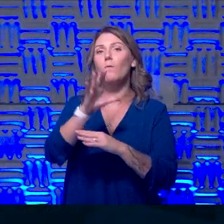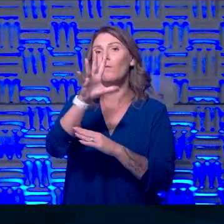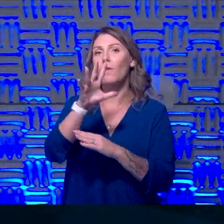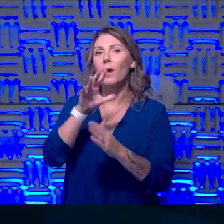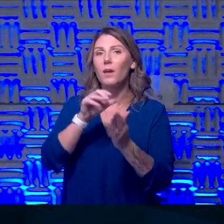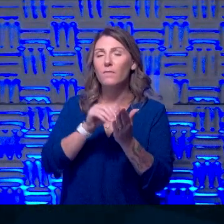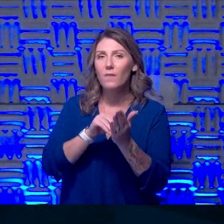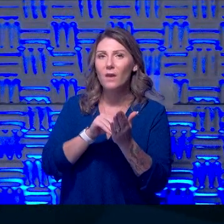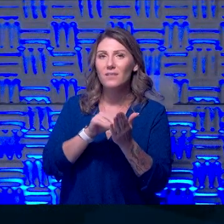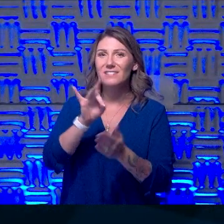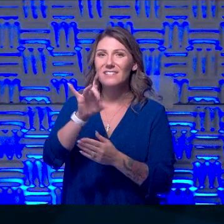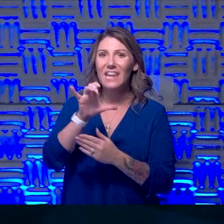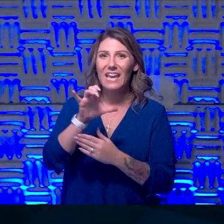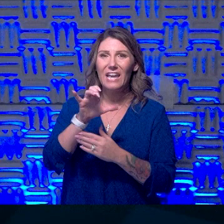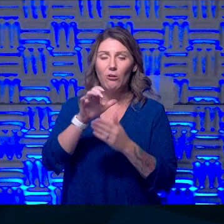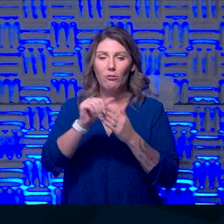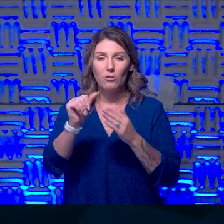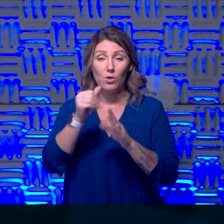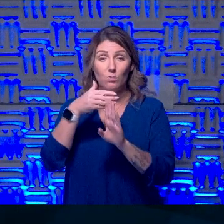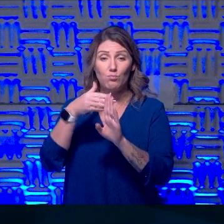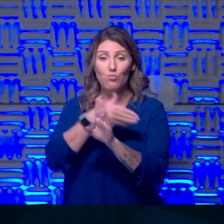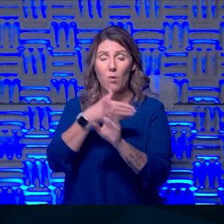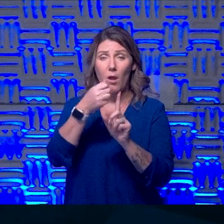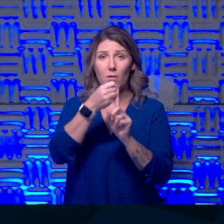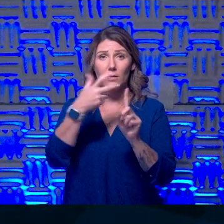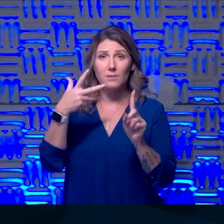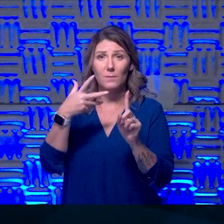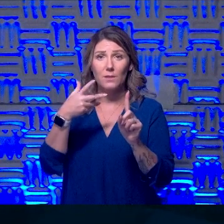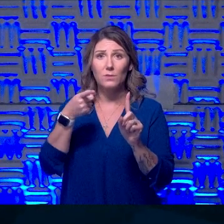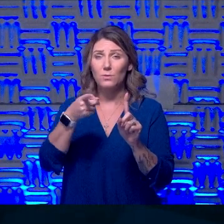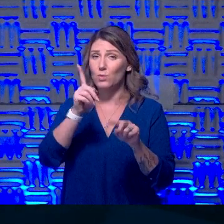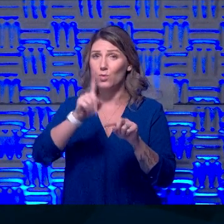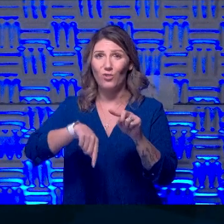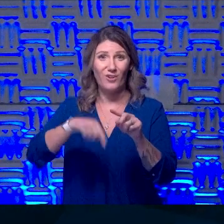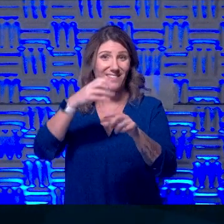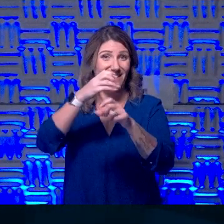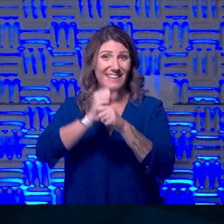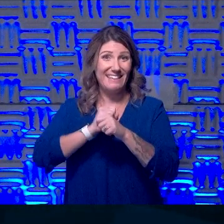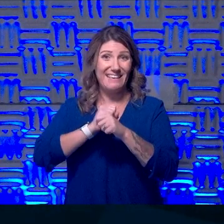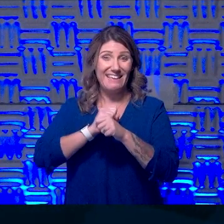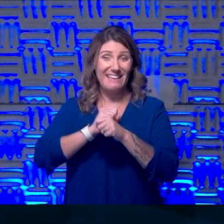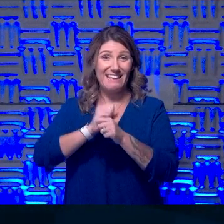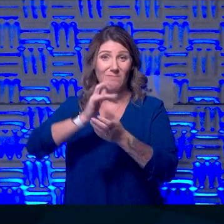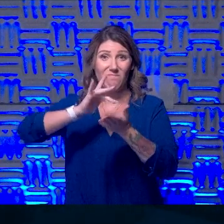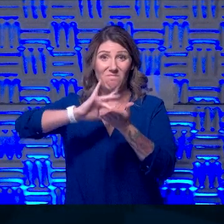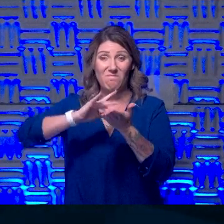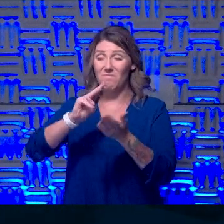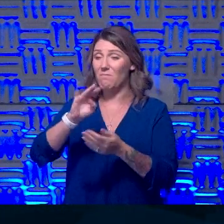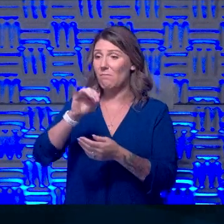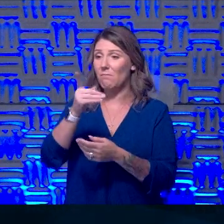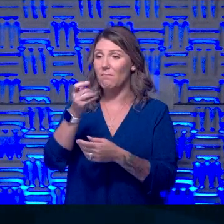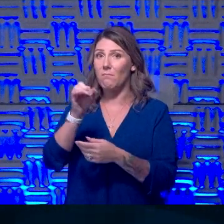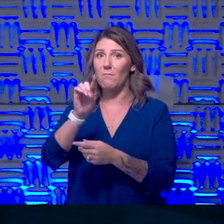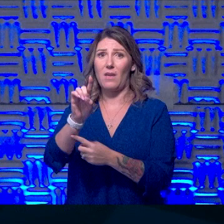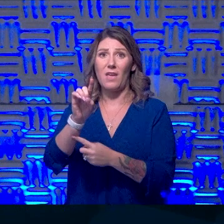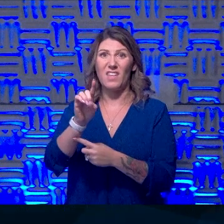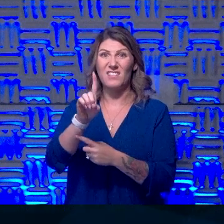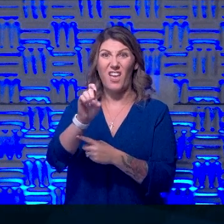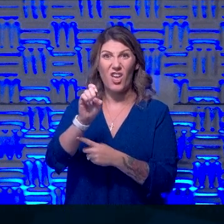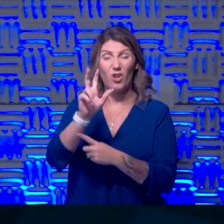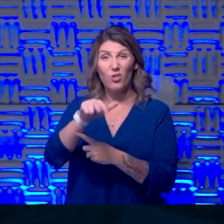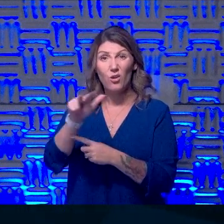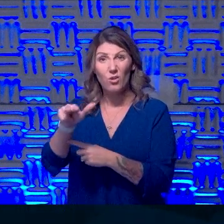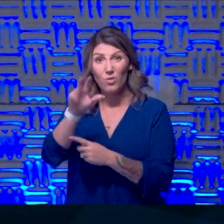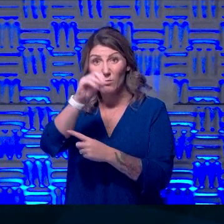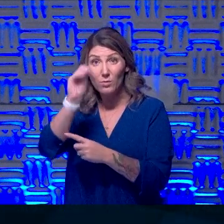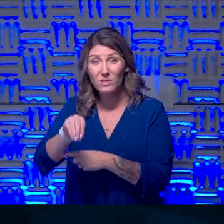$5,800 a year prior to expansion, you could not get Medicaid. And now it's 133% of the poverty level, which is closer